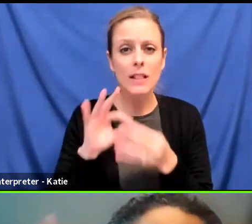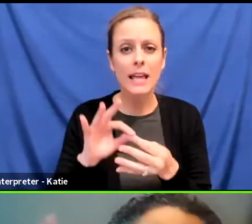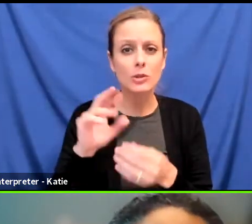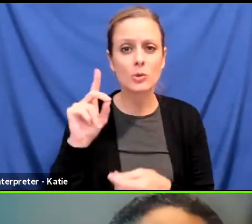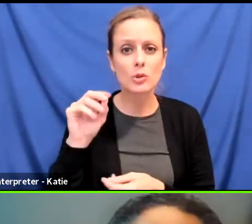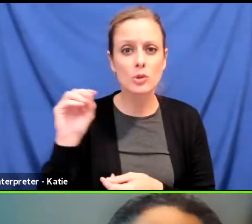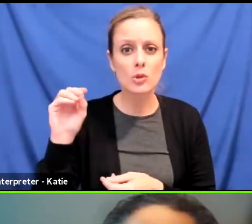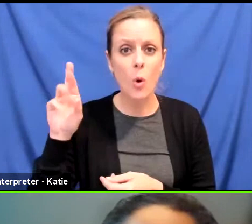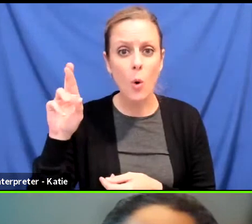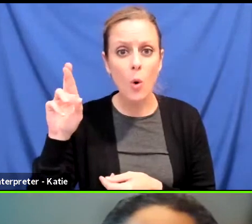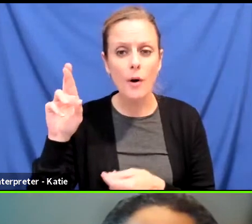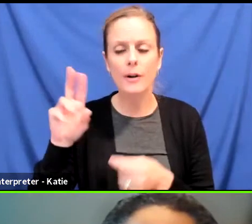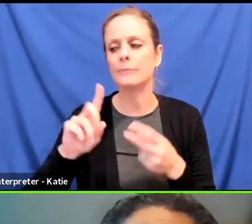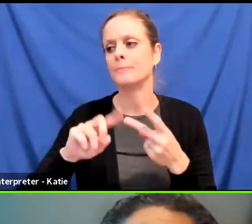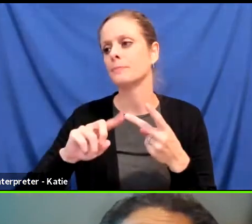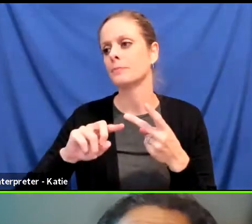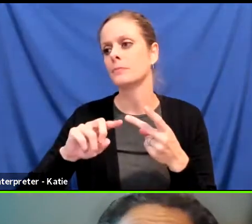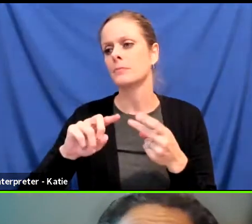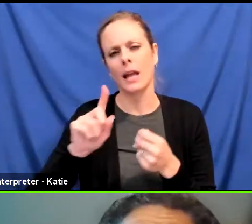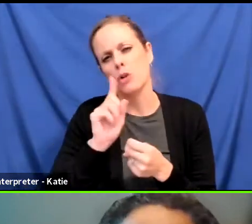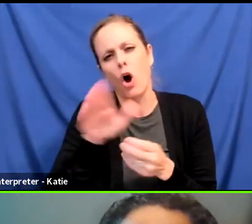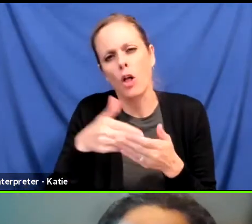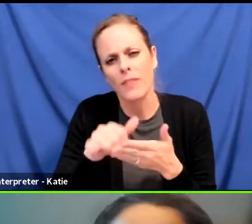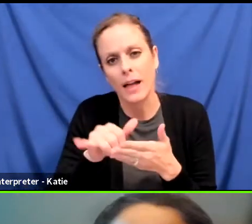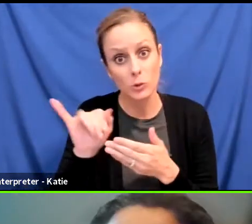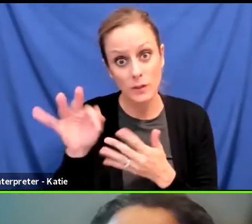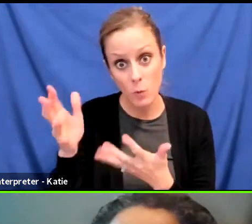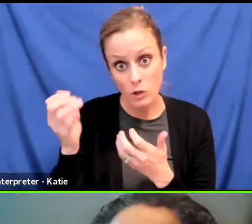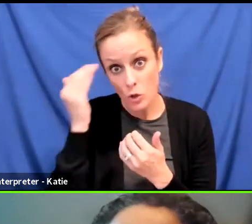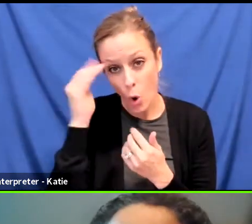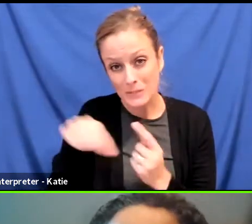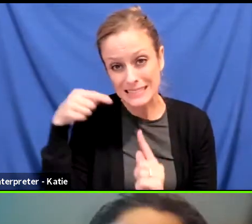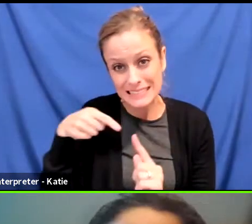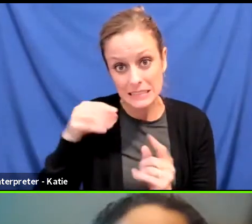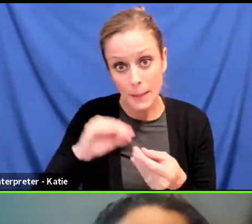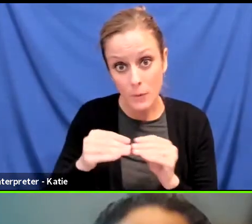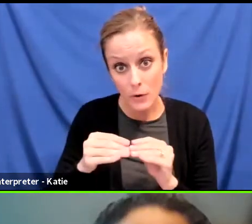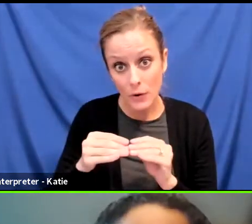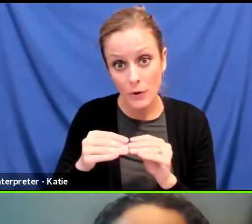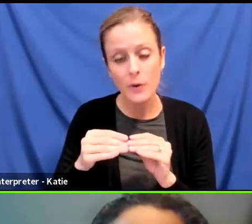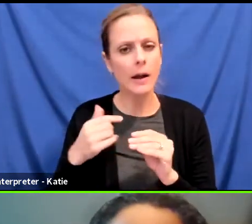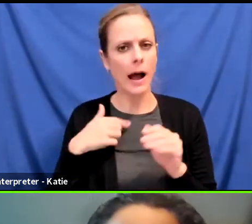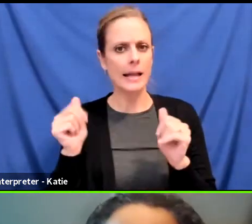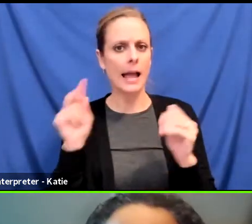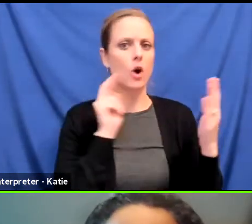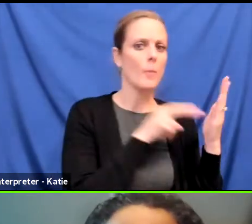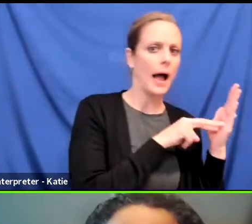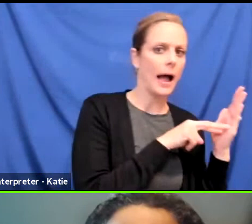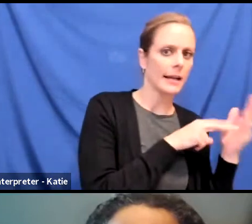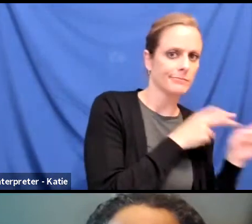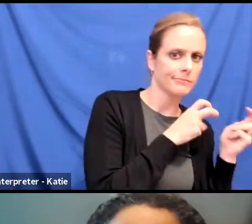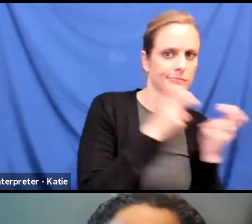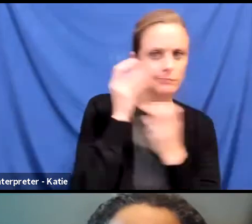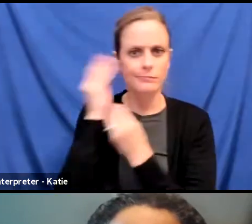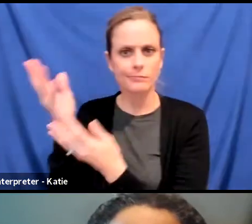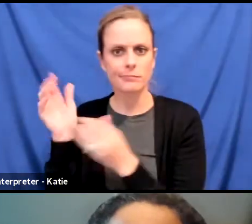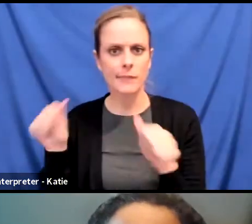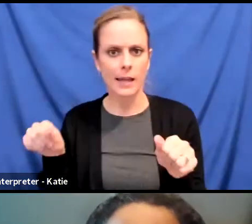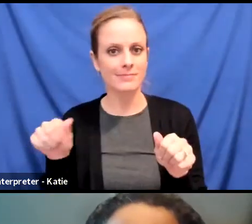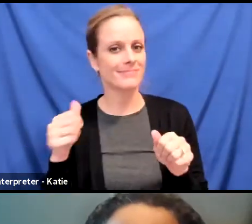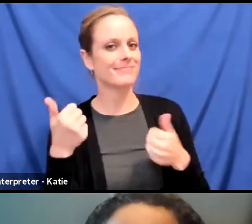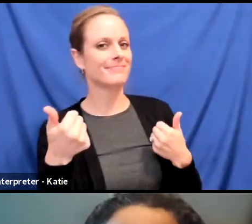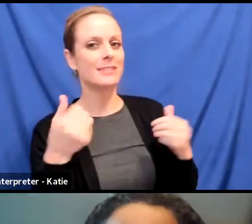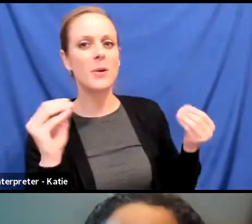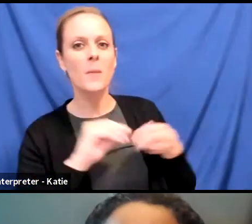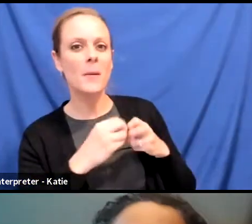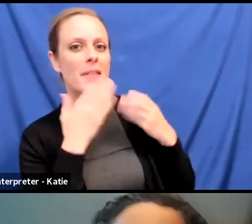DOOR, I'm sure, you know, all of that. So if you want to know an actual number, I mean, I can go back and get that for you. Okay, no problem at all. Thank you